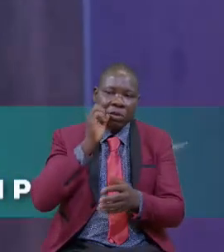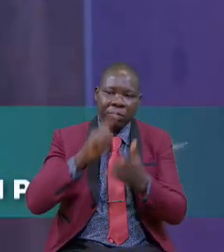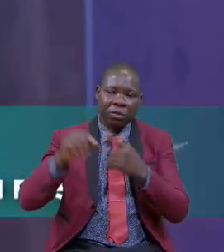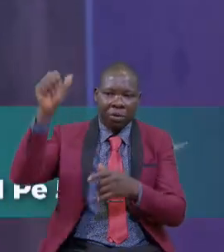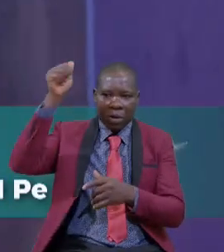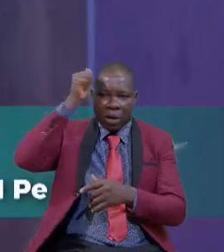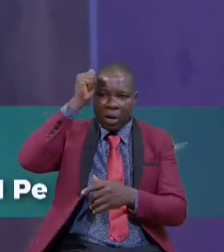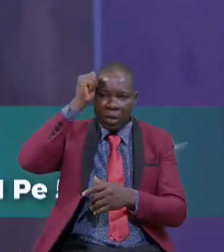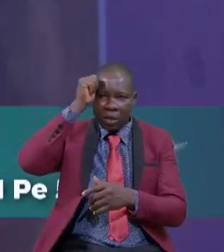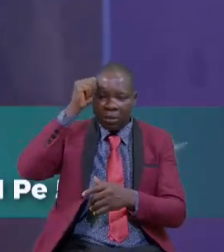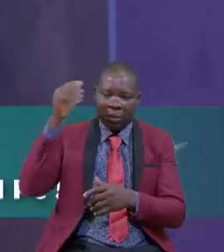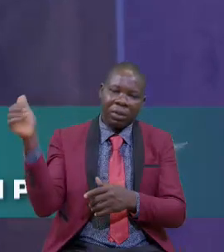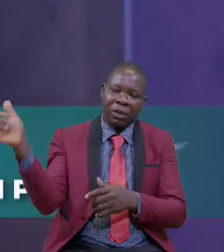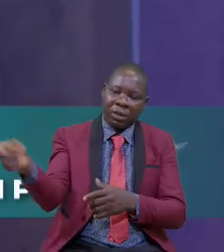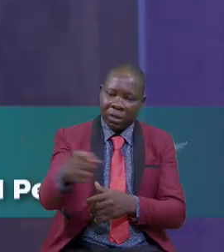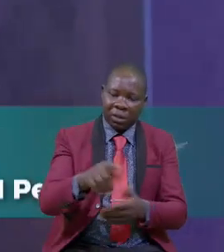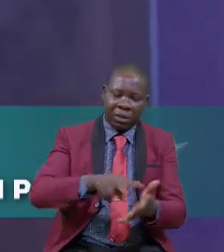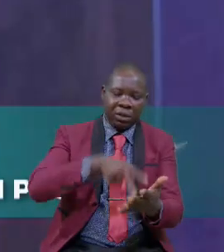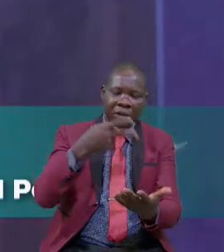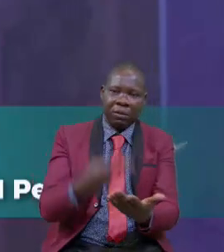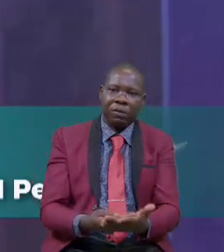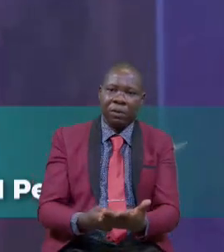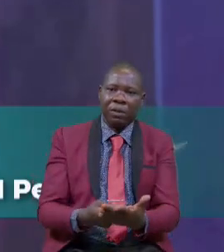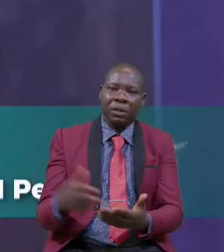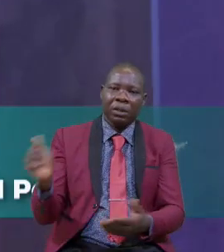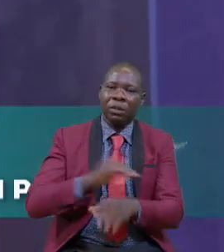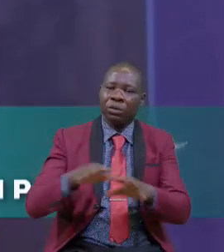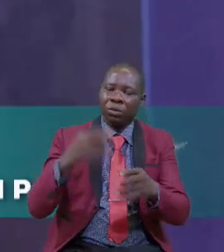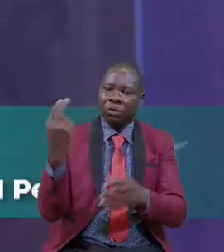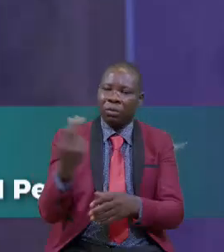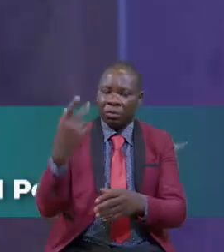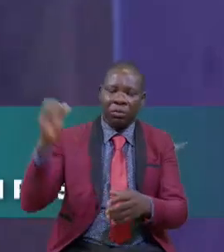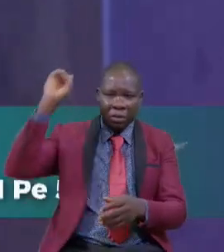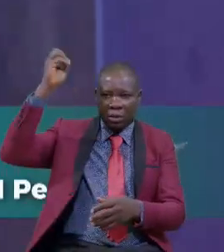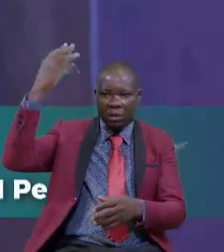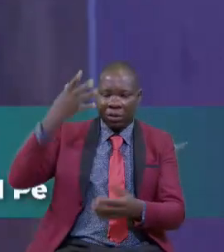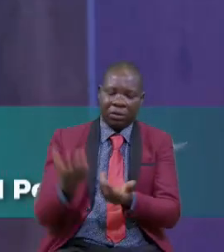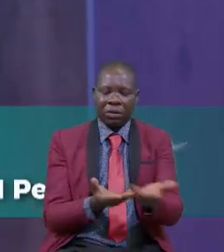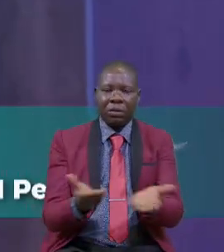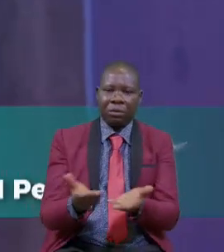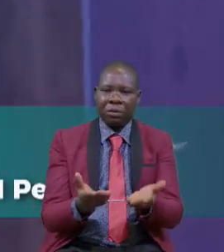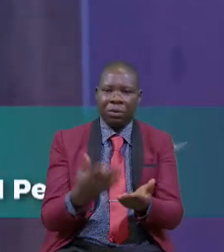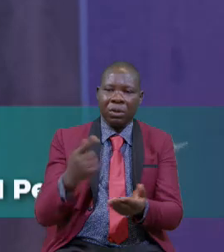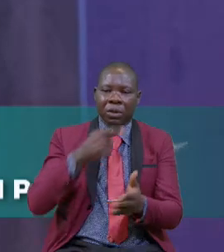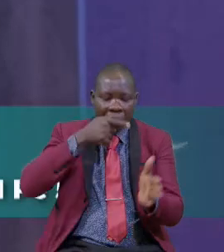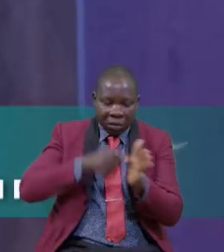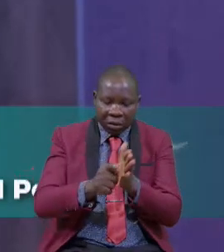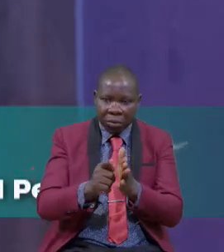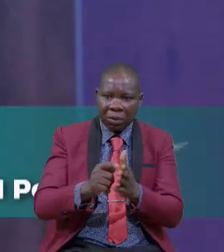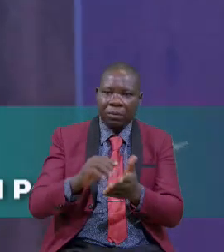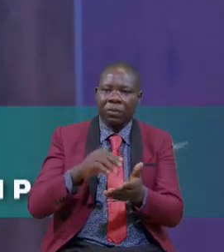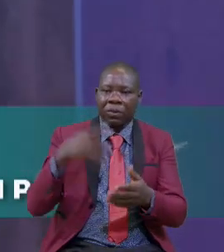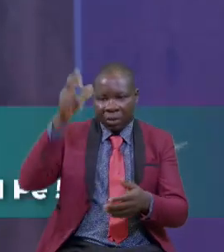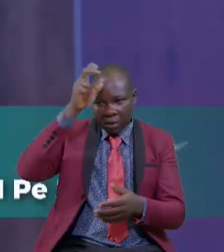fell. They didn't make use of the grace available. The serpent may come, Satan may